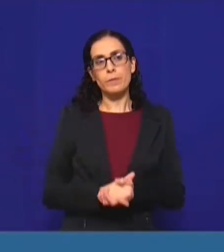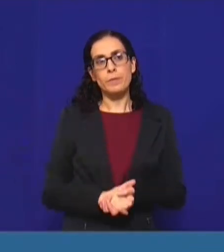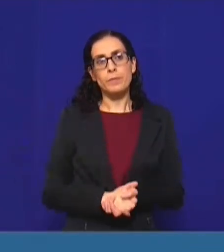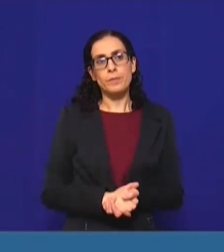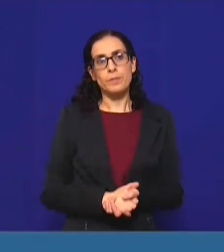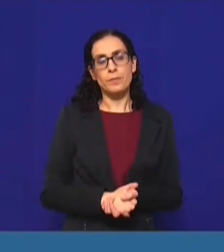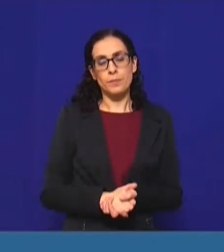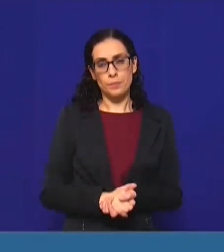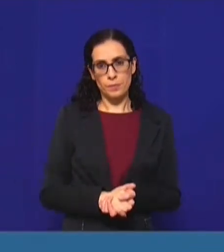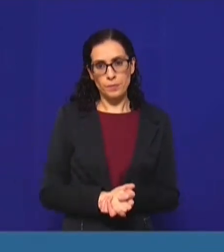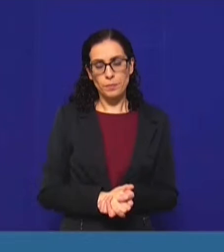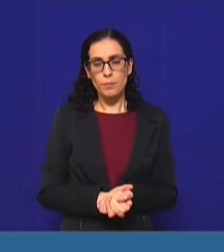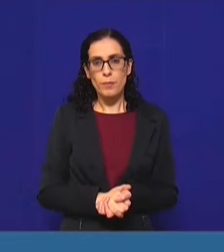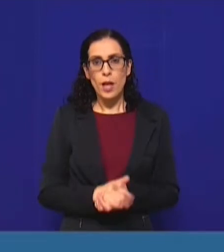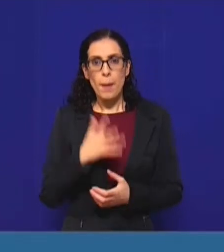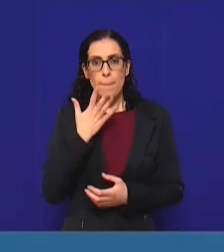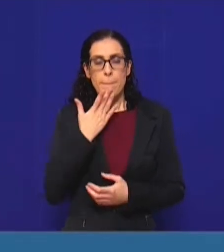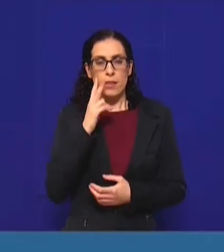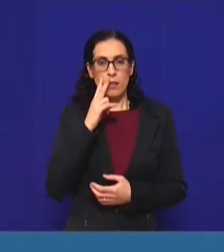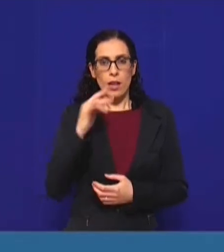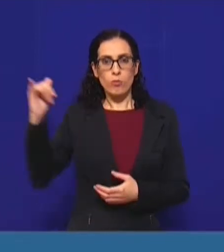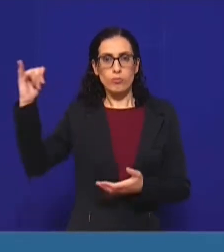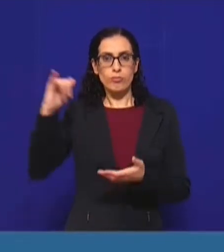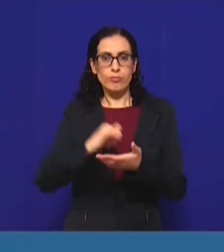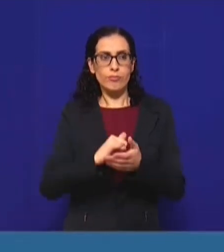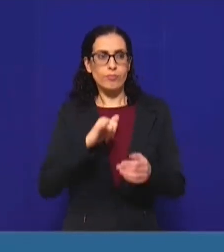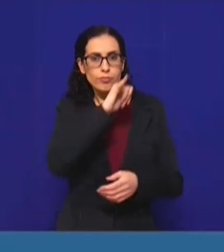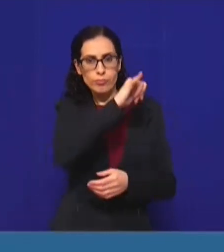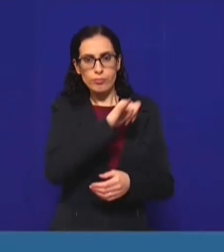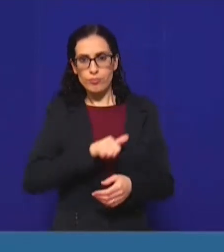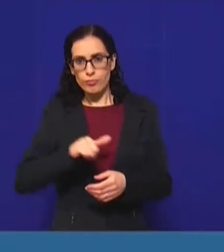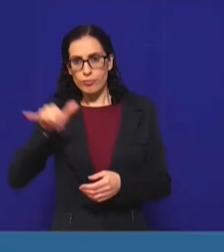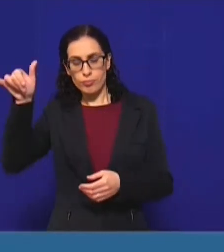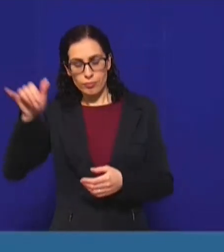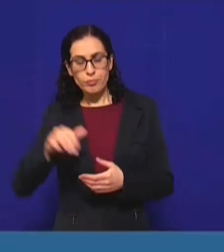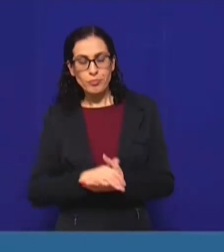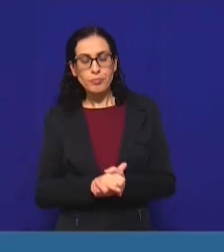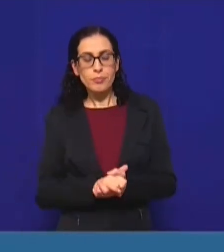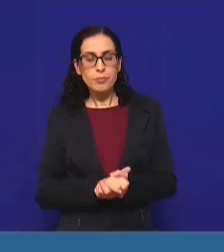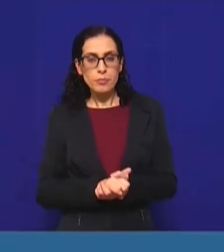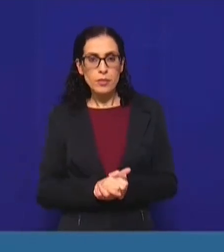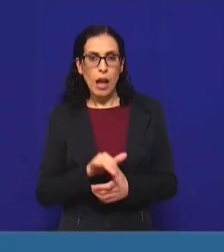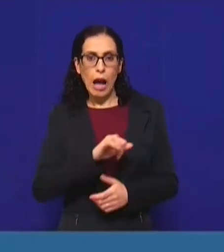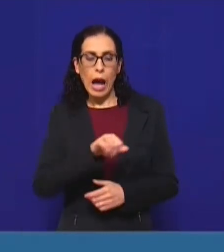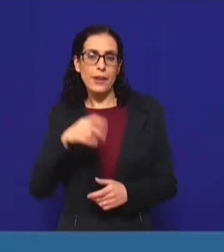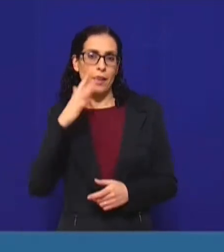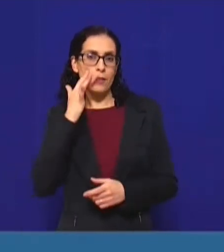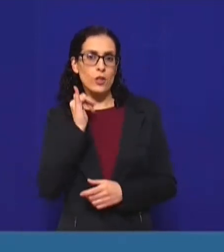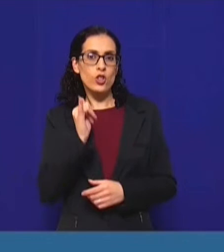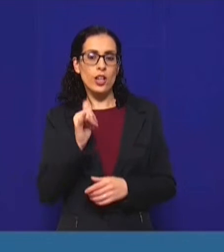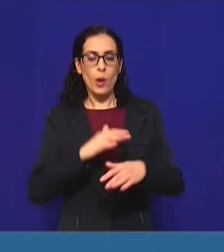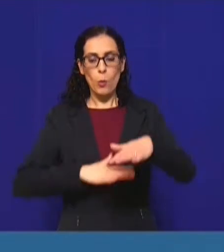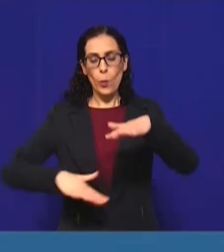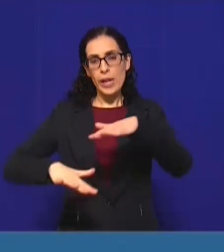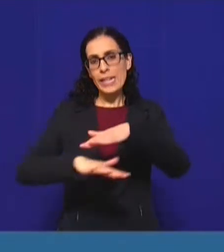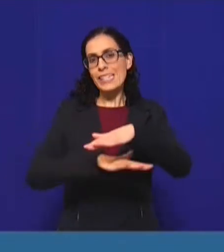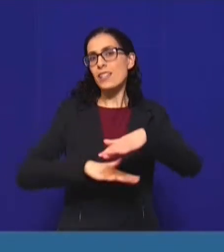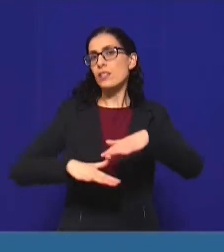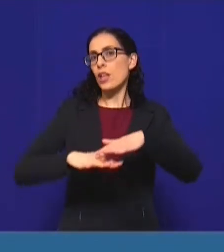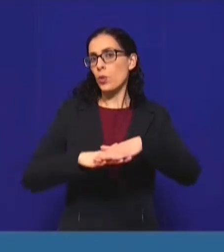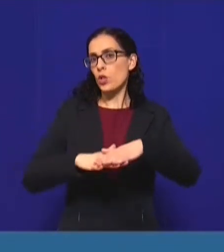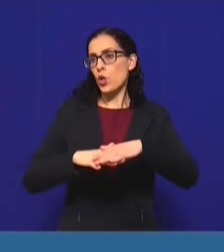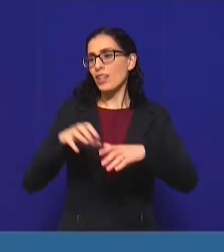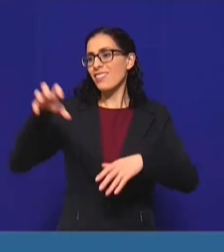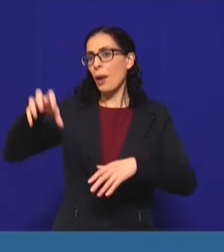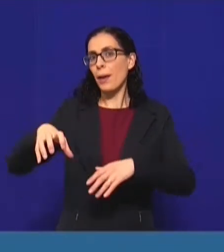l-vjaġġar, bħalma milna dejjem, jekk tħares lejn pajjiżi oħrajn, aħna nagħmlu evalwazzjoni ta' sitwazzjoni ta' dak il-pajjiż